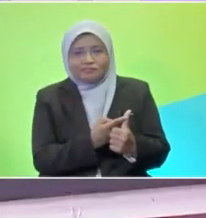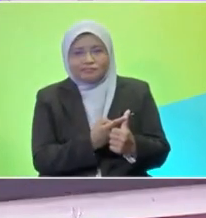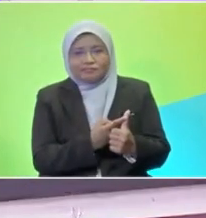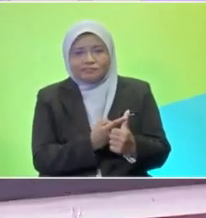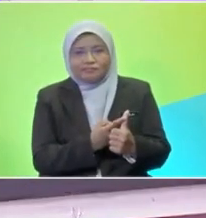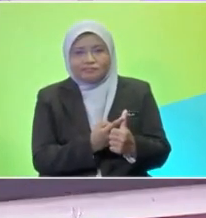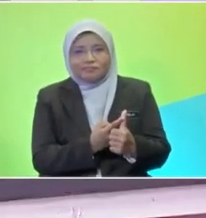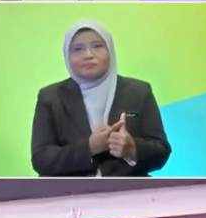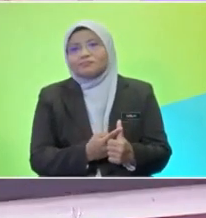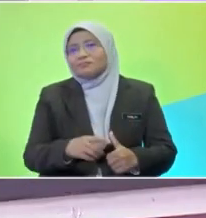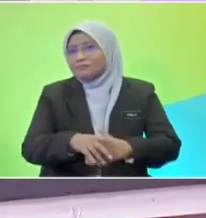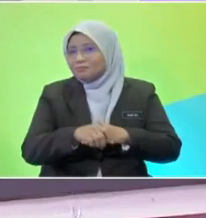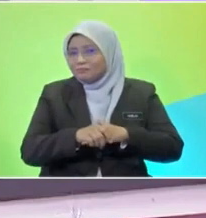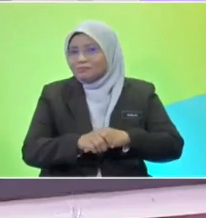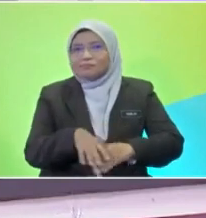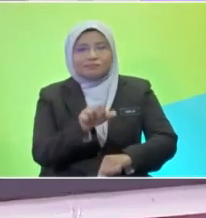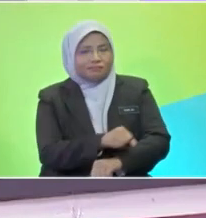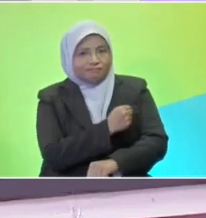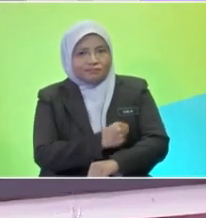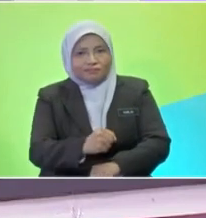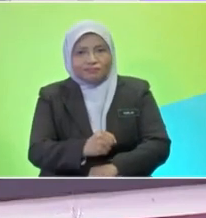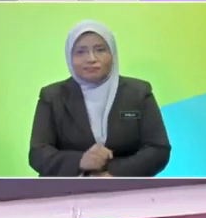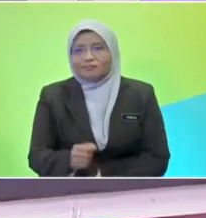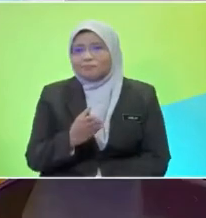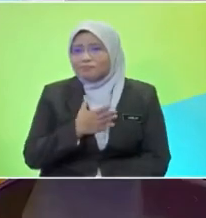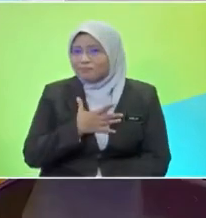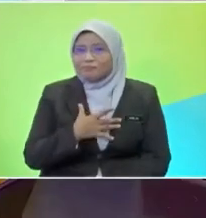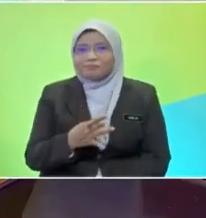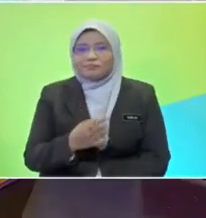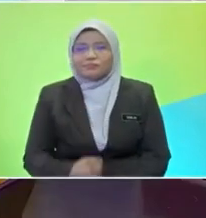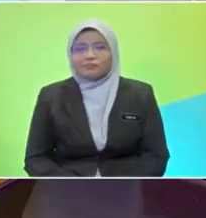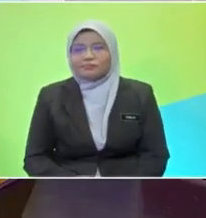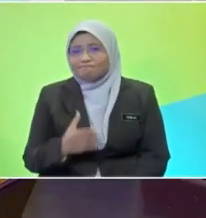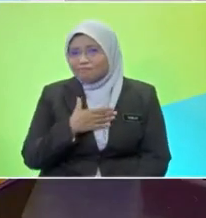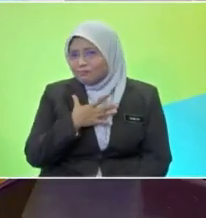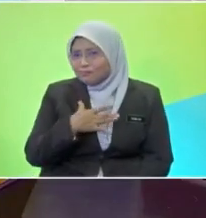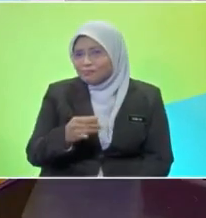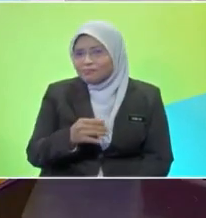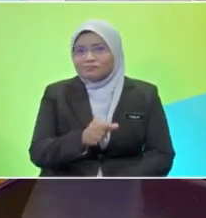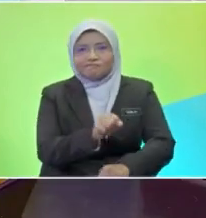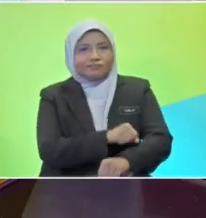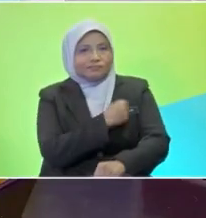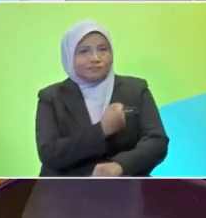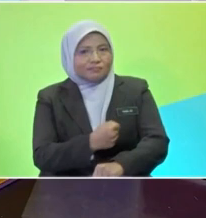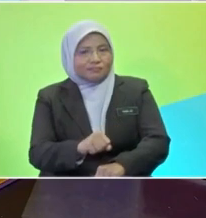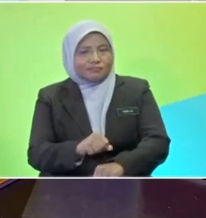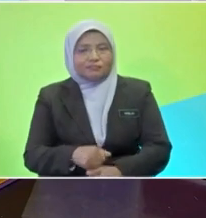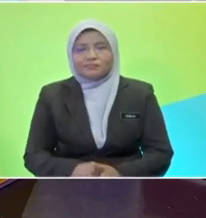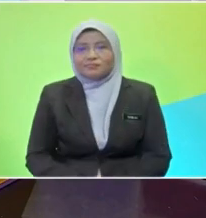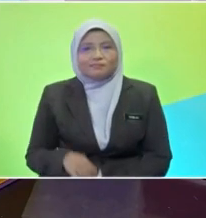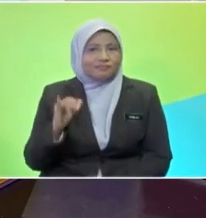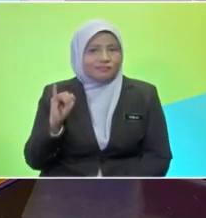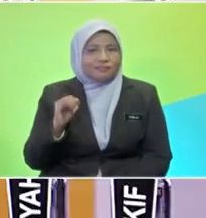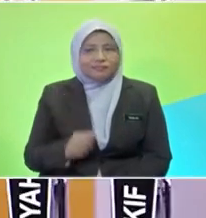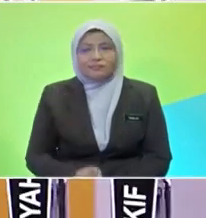was 12. Ah, interesting. What about you, Hanif? What about you? What is your favorite song? My favorite song? Well, I just sang a song from one of my most